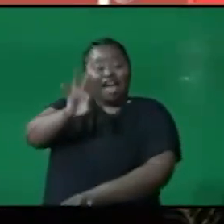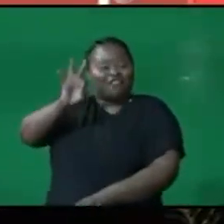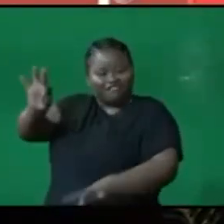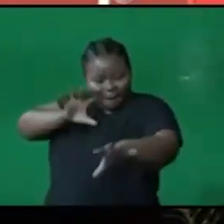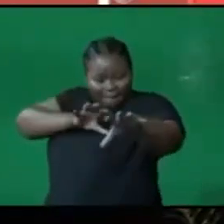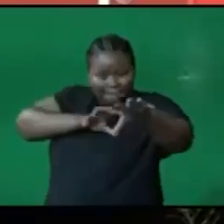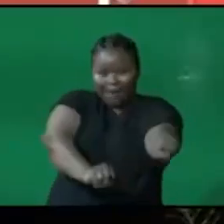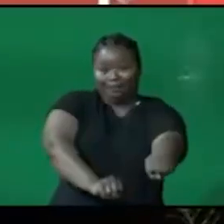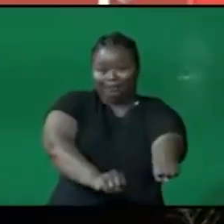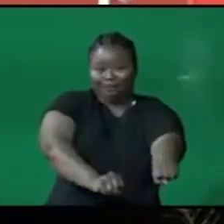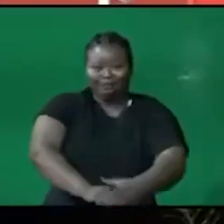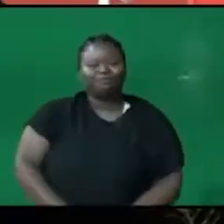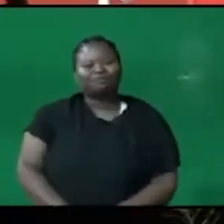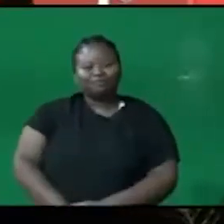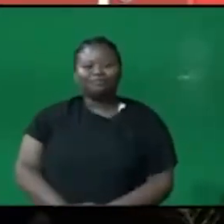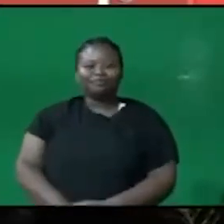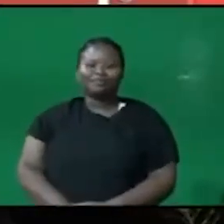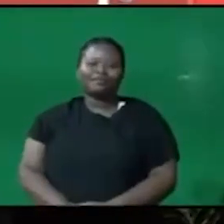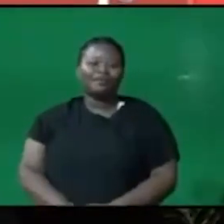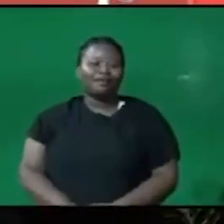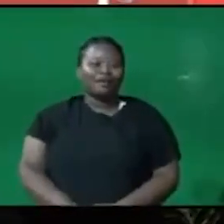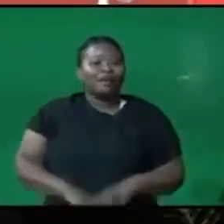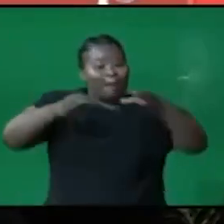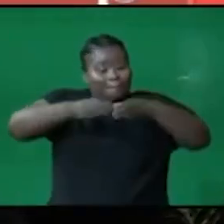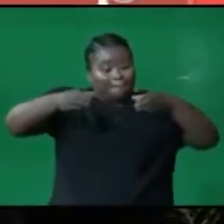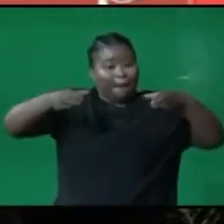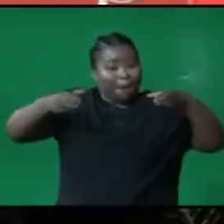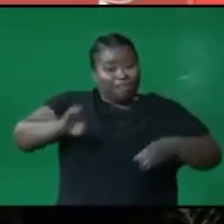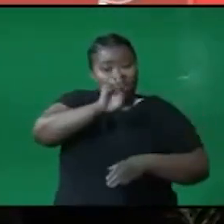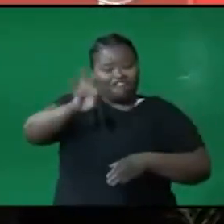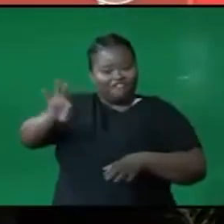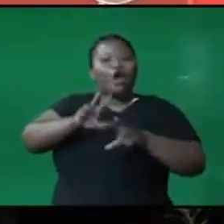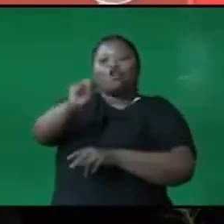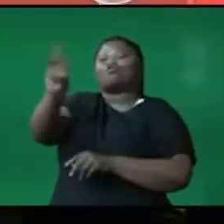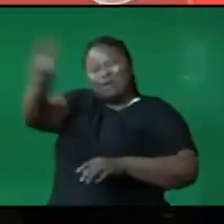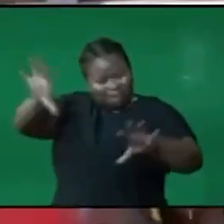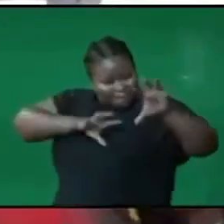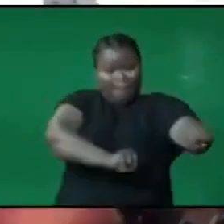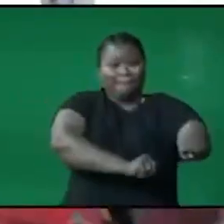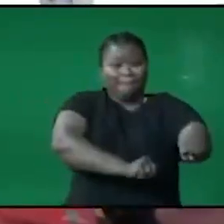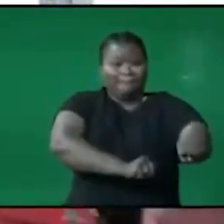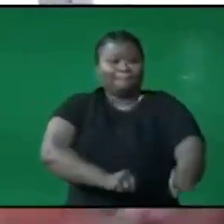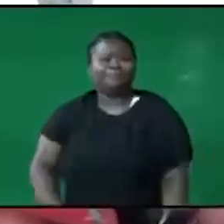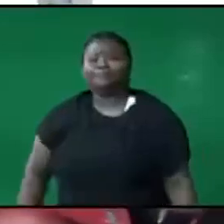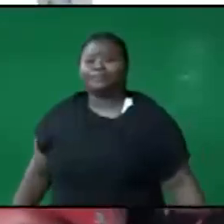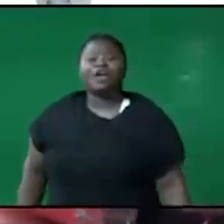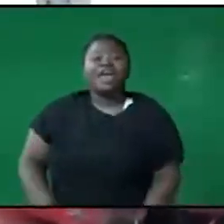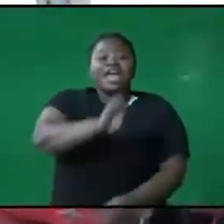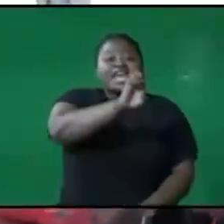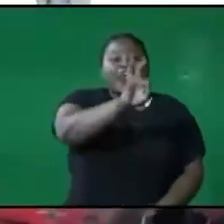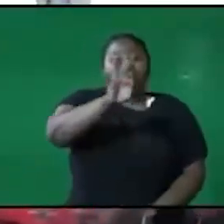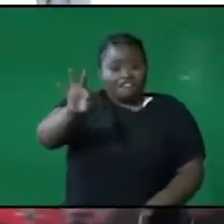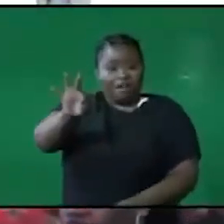Tata, EFF, tata. Haikule, EFF Northwest, haikule.